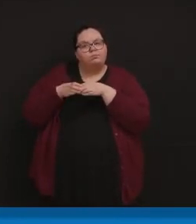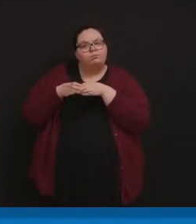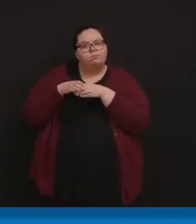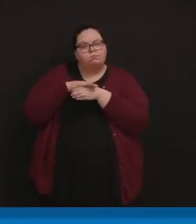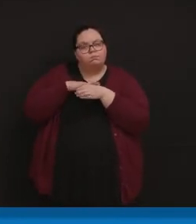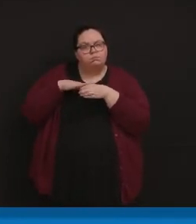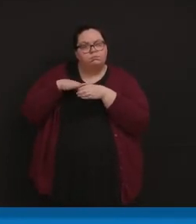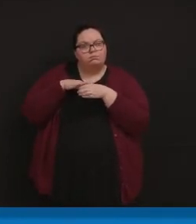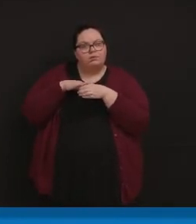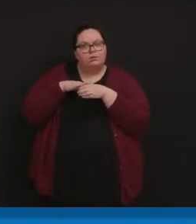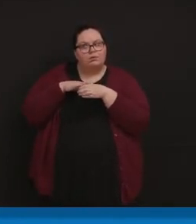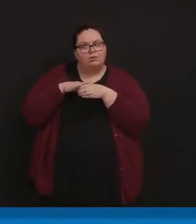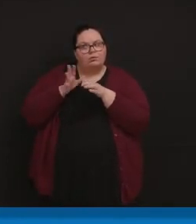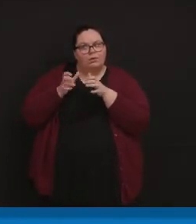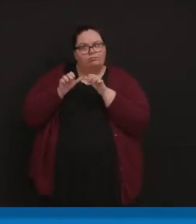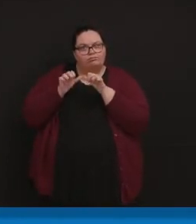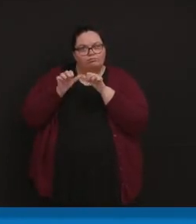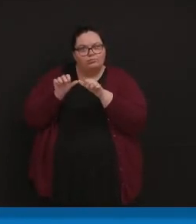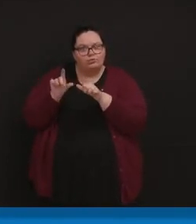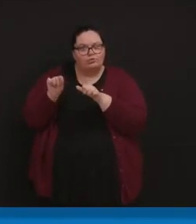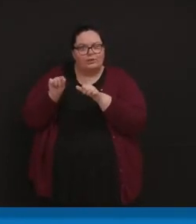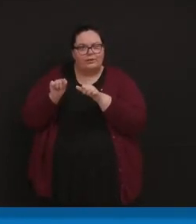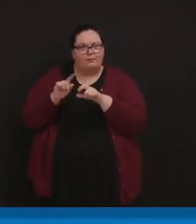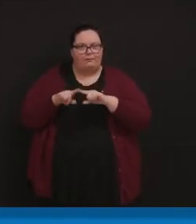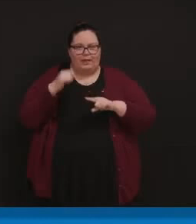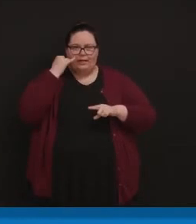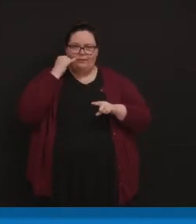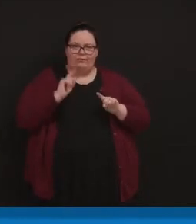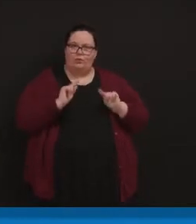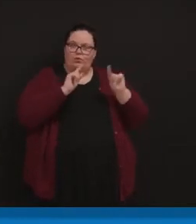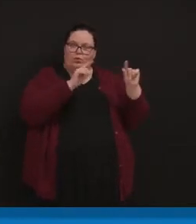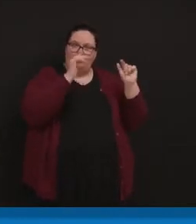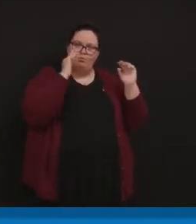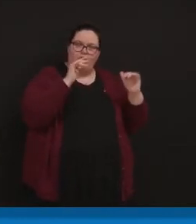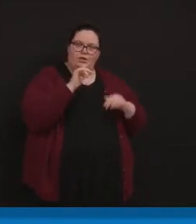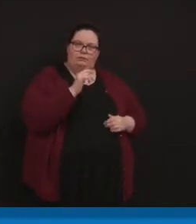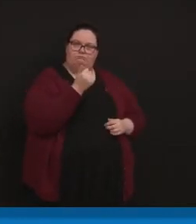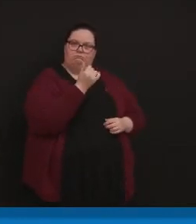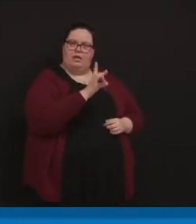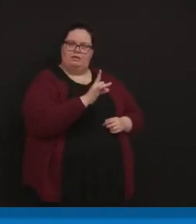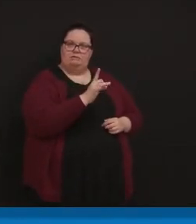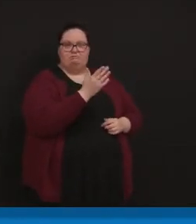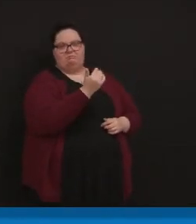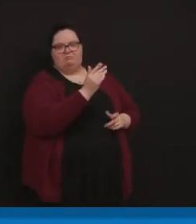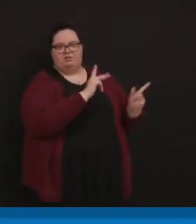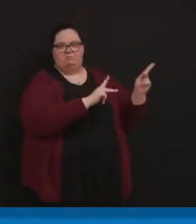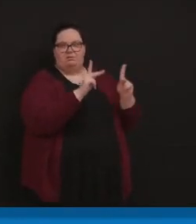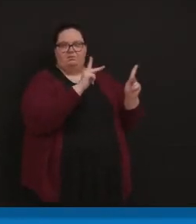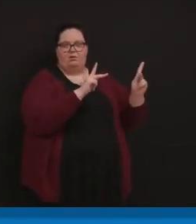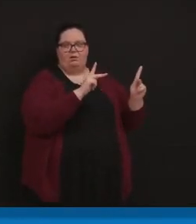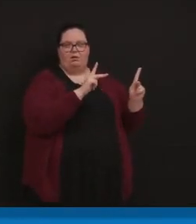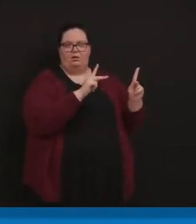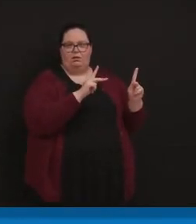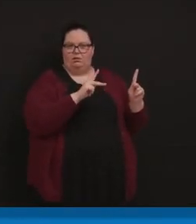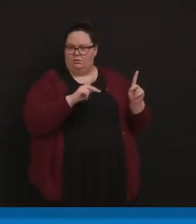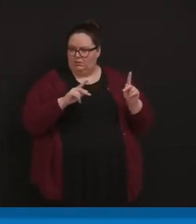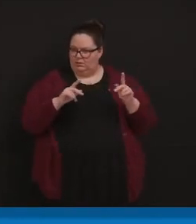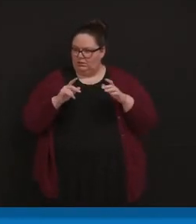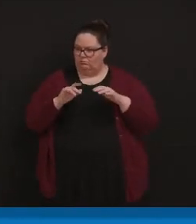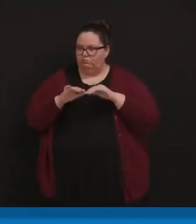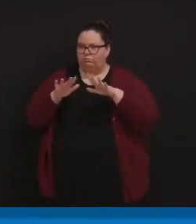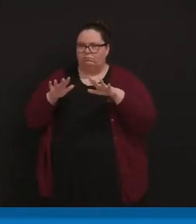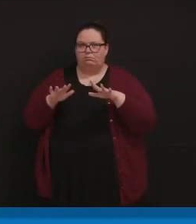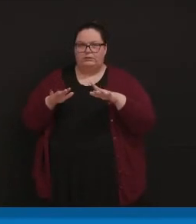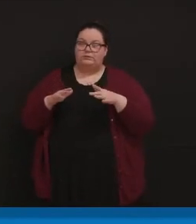we wanted that to be the same consistent 20 over the entire course of the holiday period, so that would facilitate contact tracing in the event of